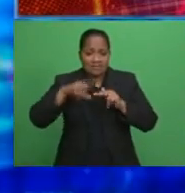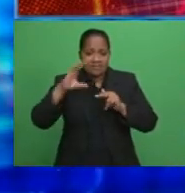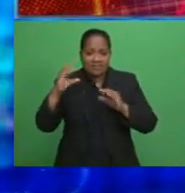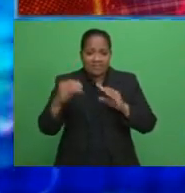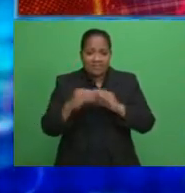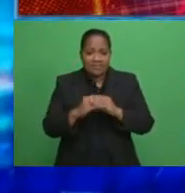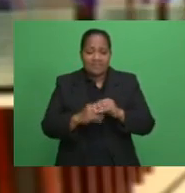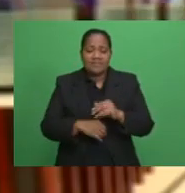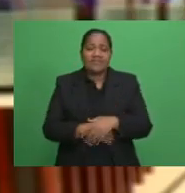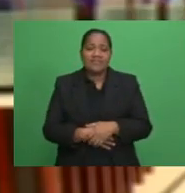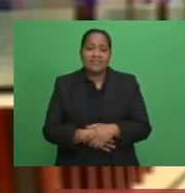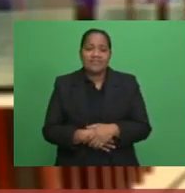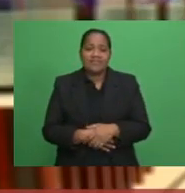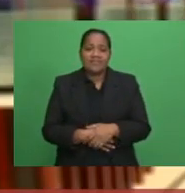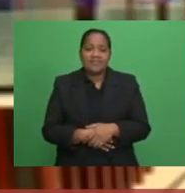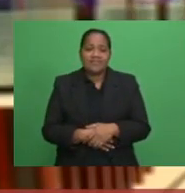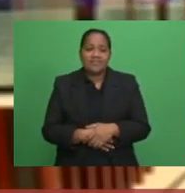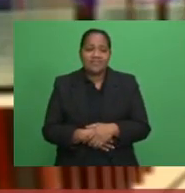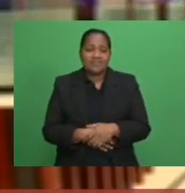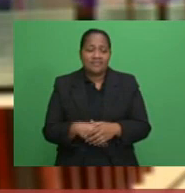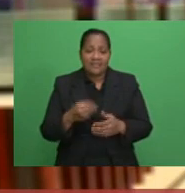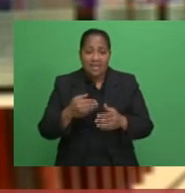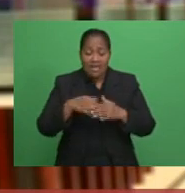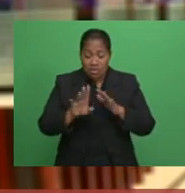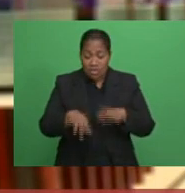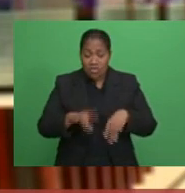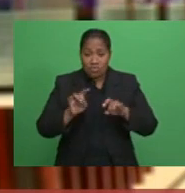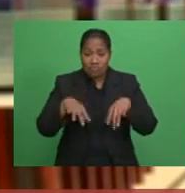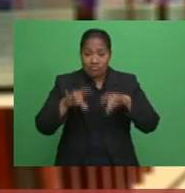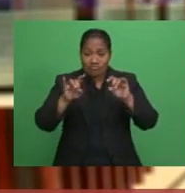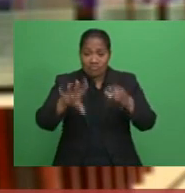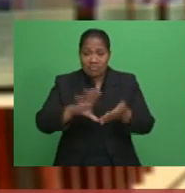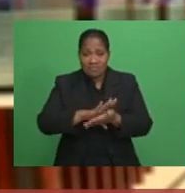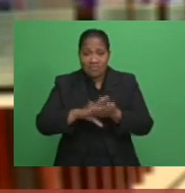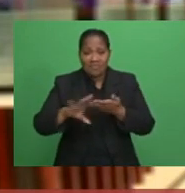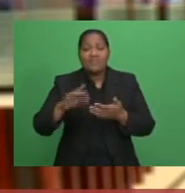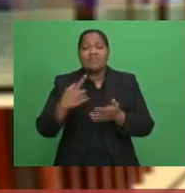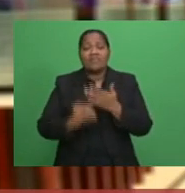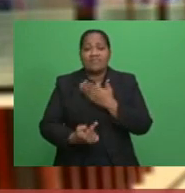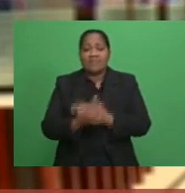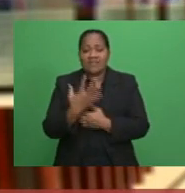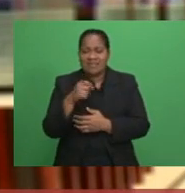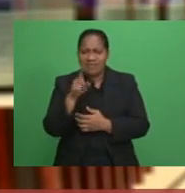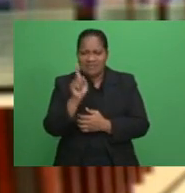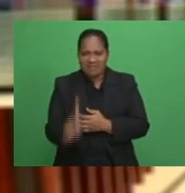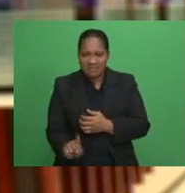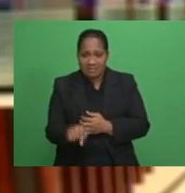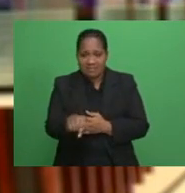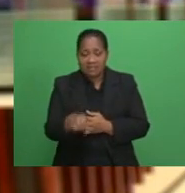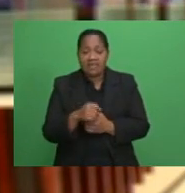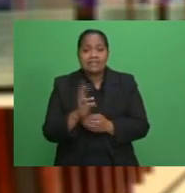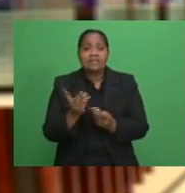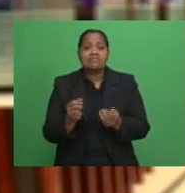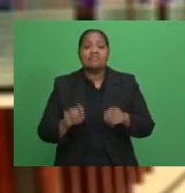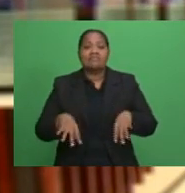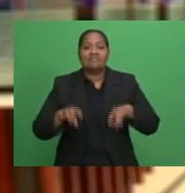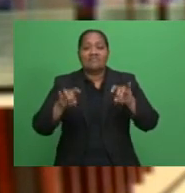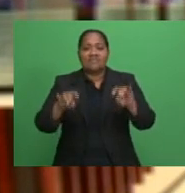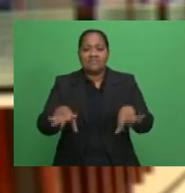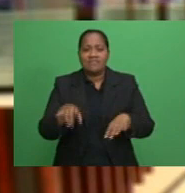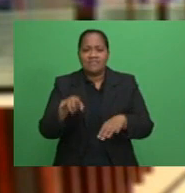money market. Sentiment for the Aussie dollar has taken a hit in active trading today as some Australian states